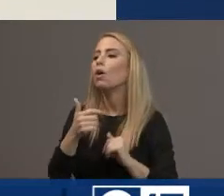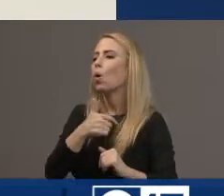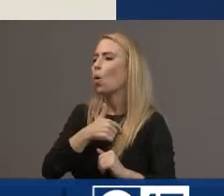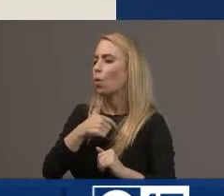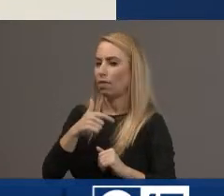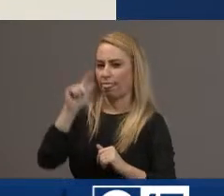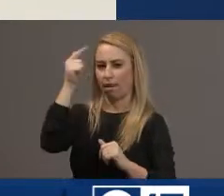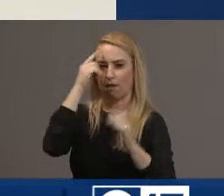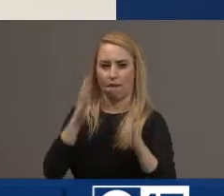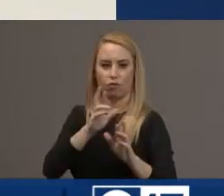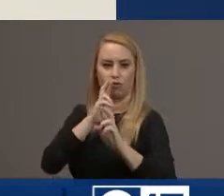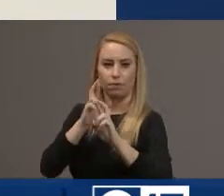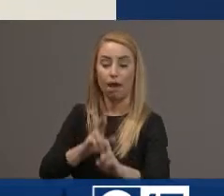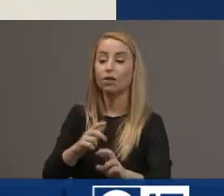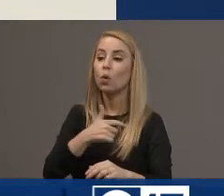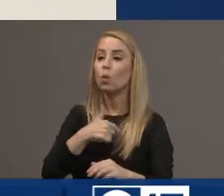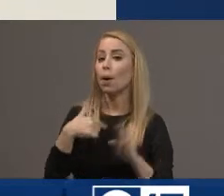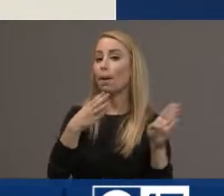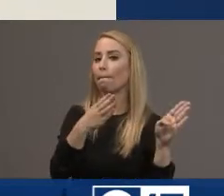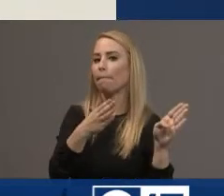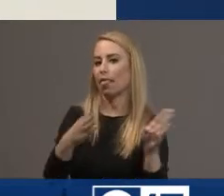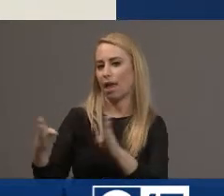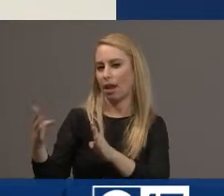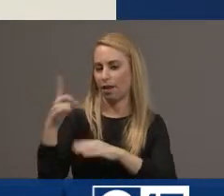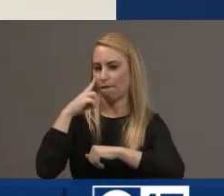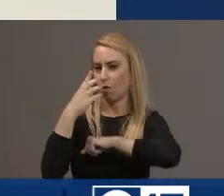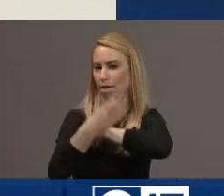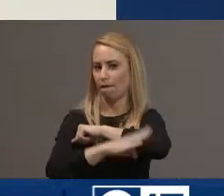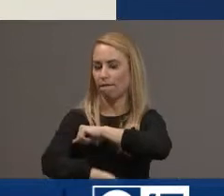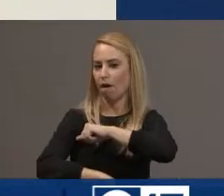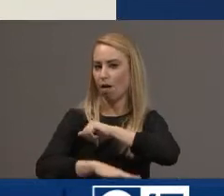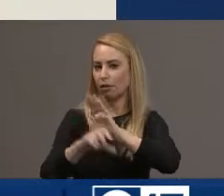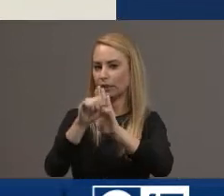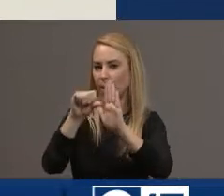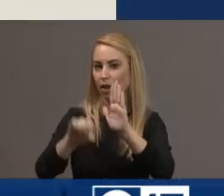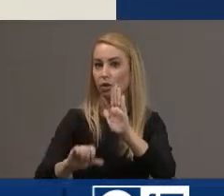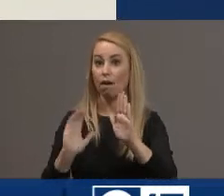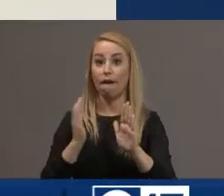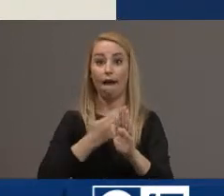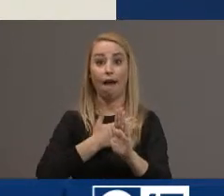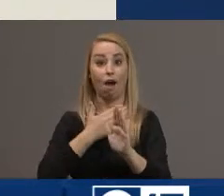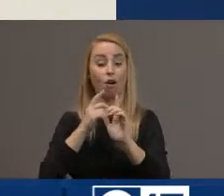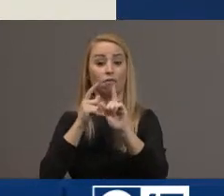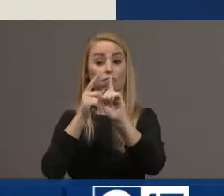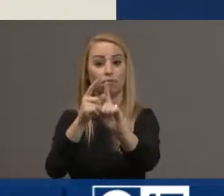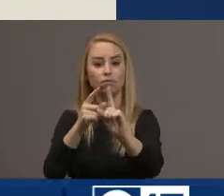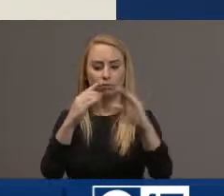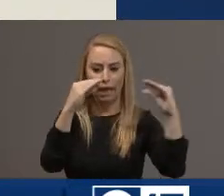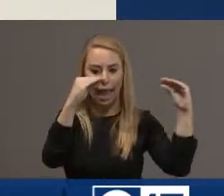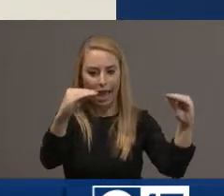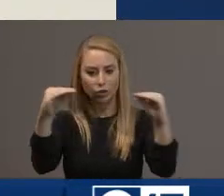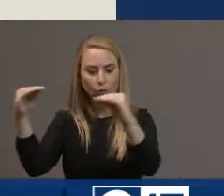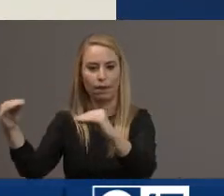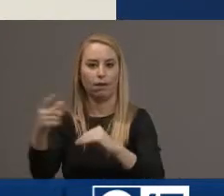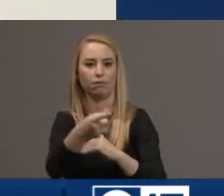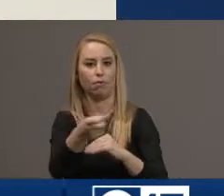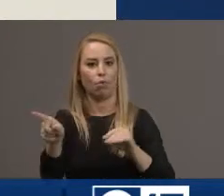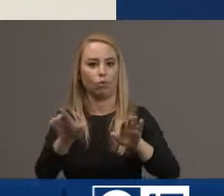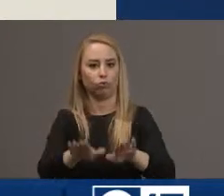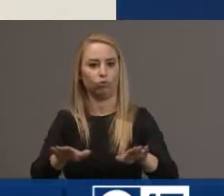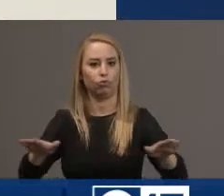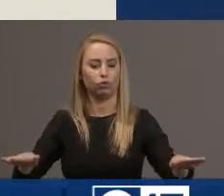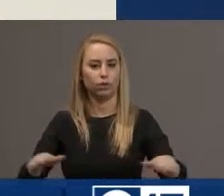semester. What we're planning for is to educate our children. And how we want to do it is